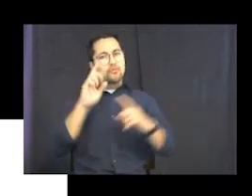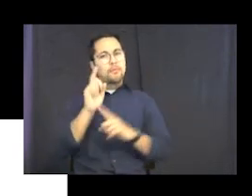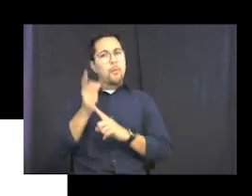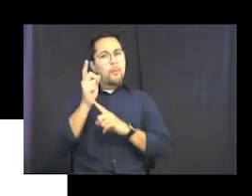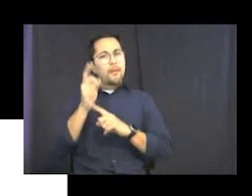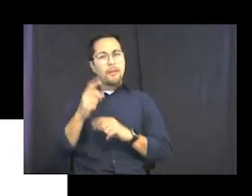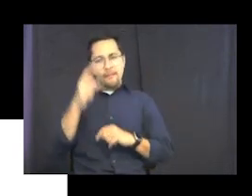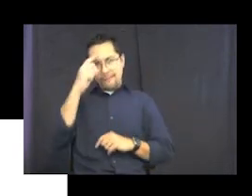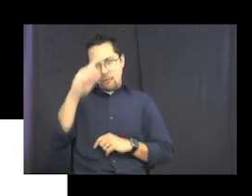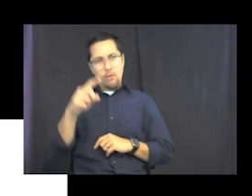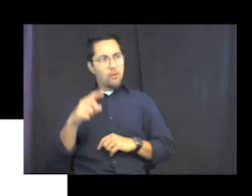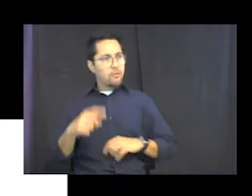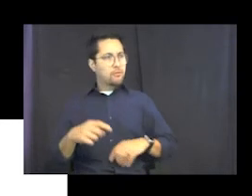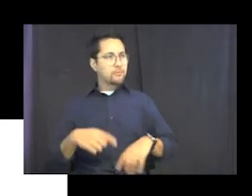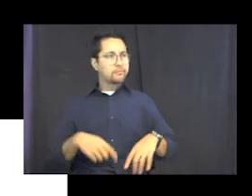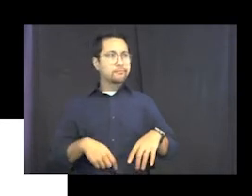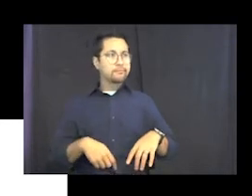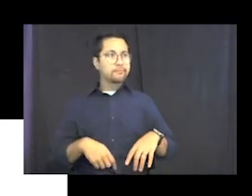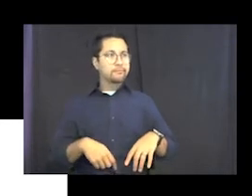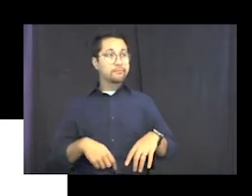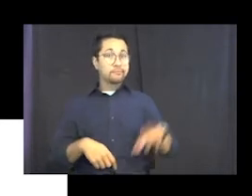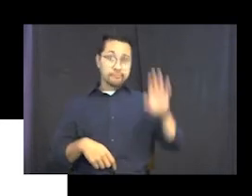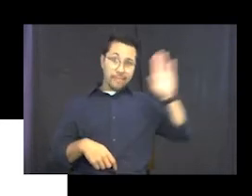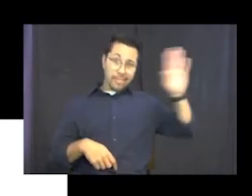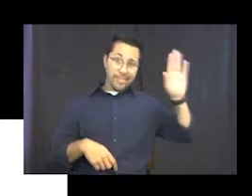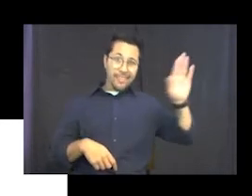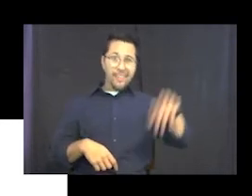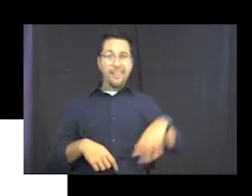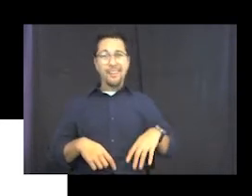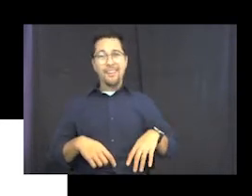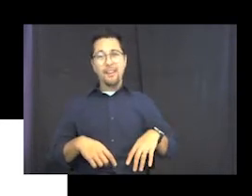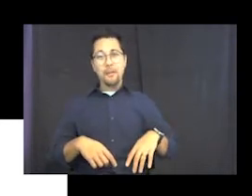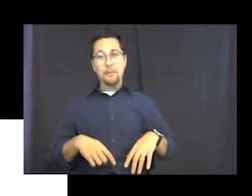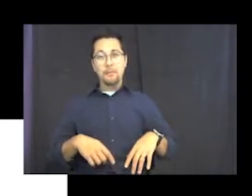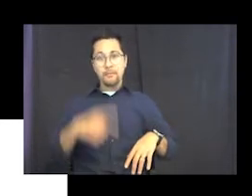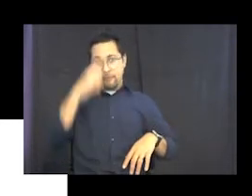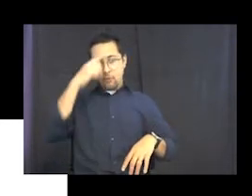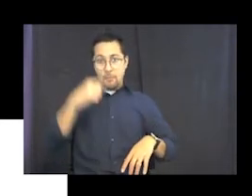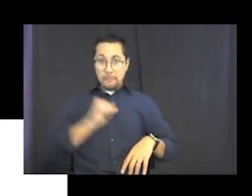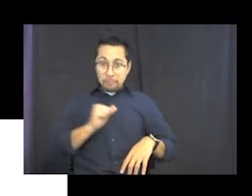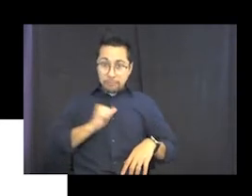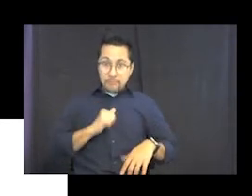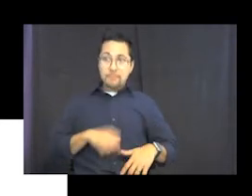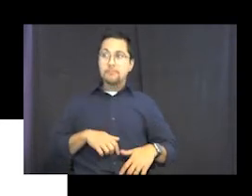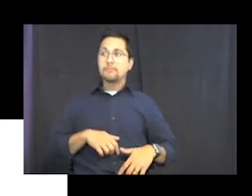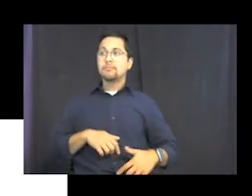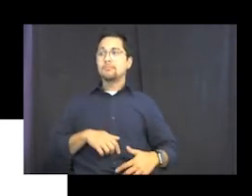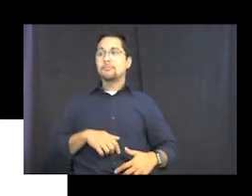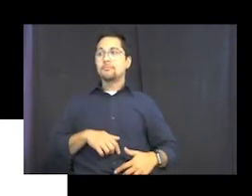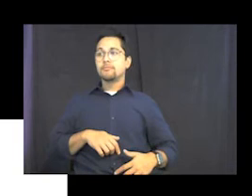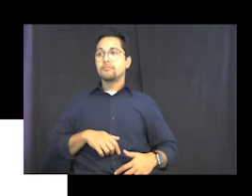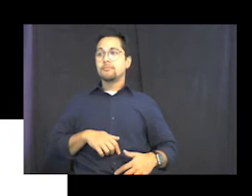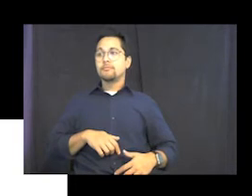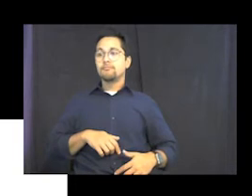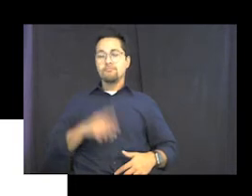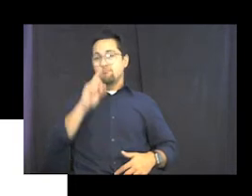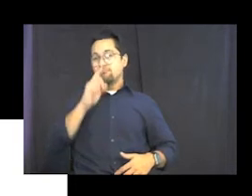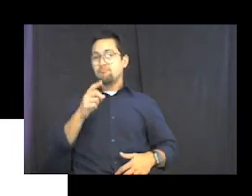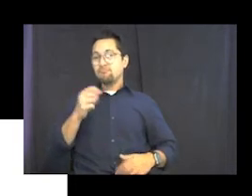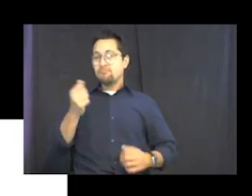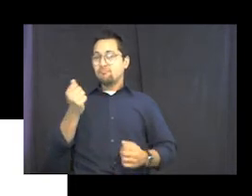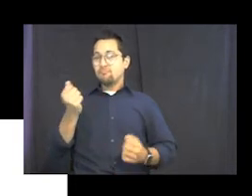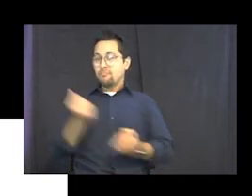for both the agency, myself, and